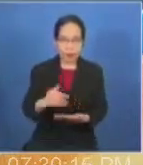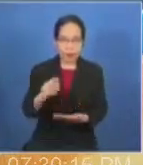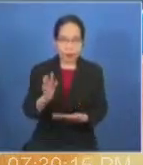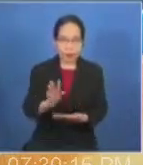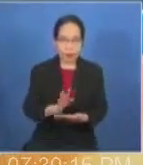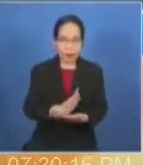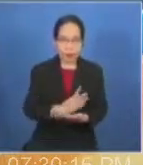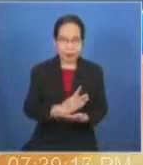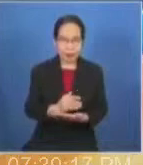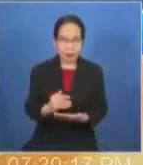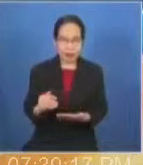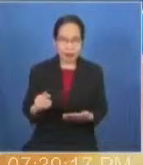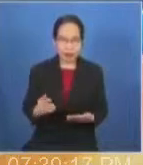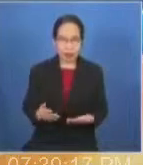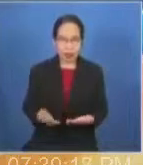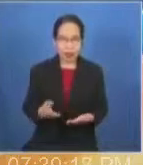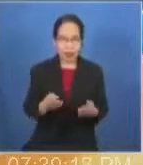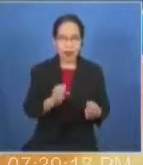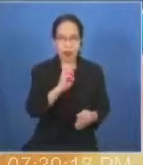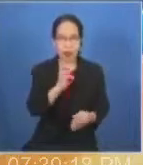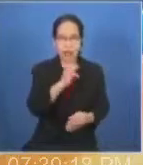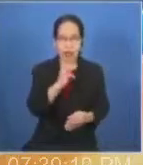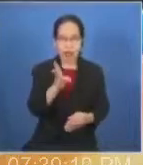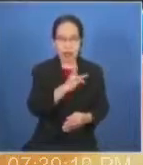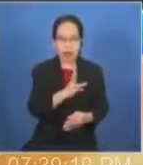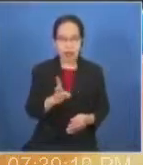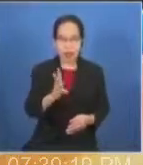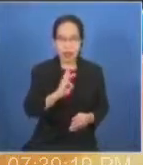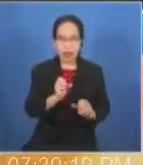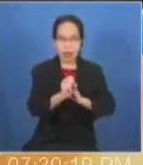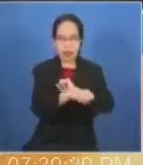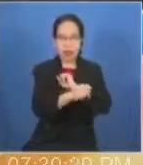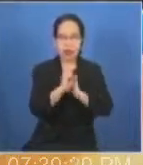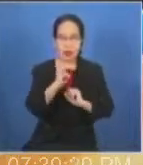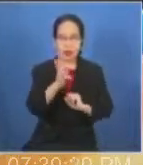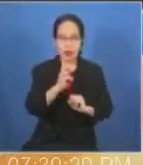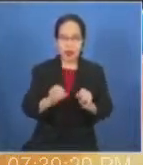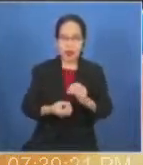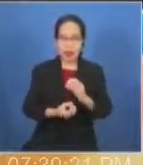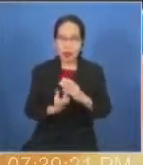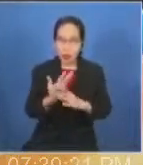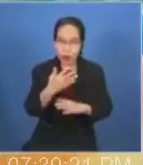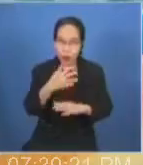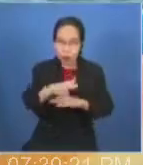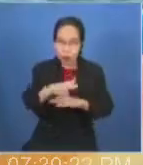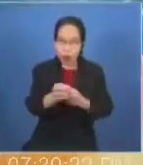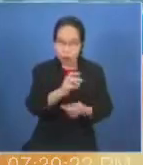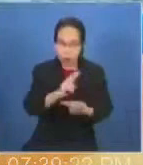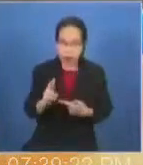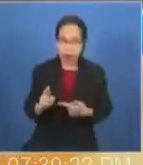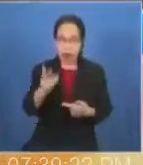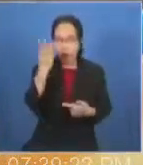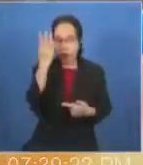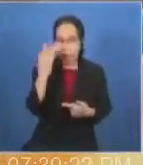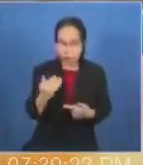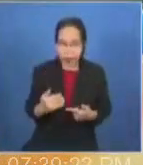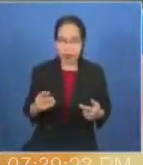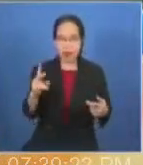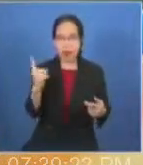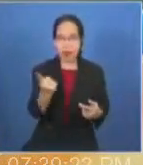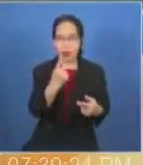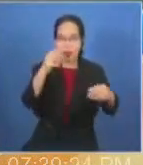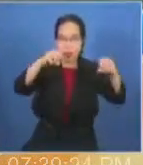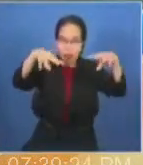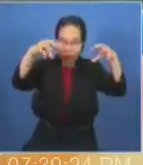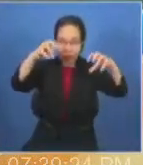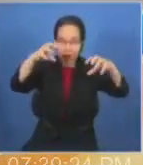Have you ever wondered why seawater does not overflow? O kaya naman, kung bakit kahit laging may or